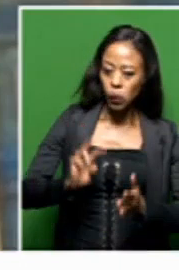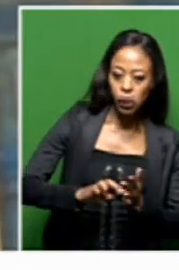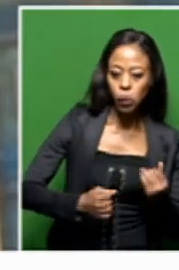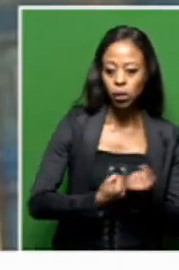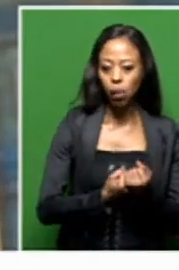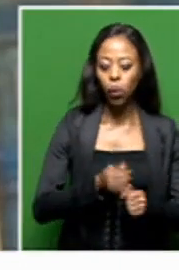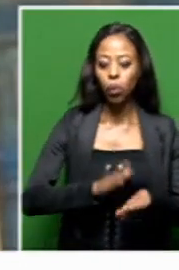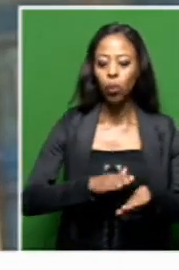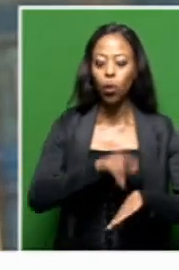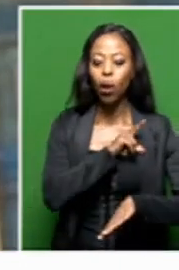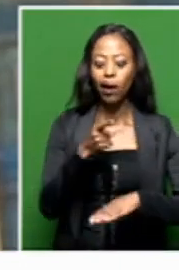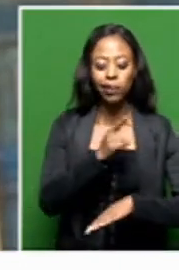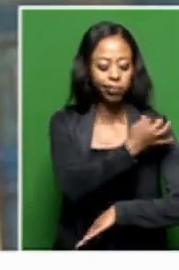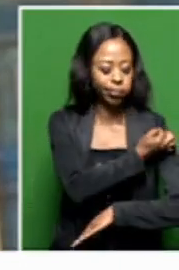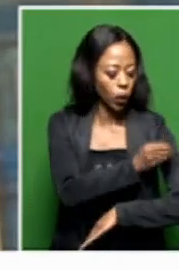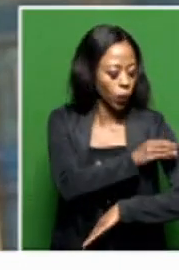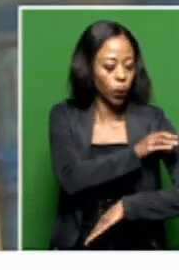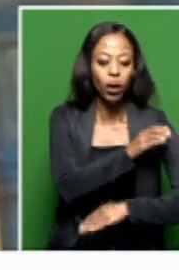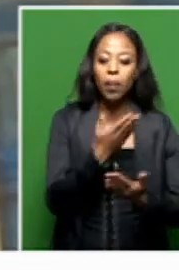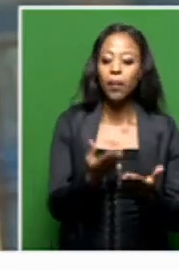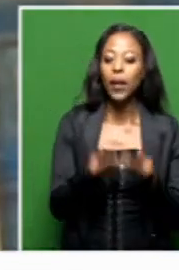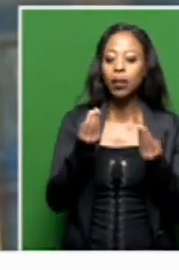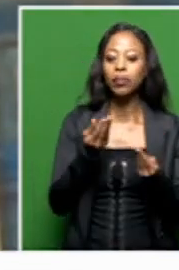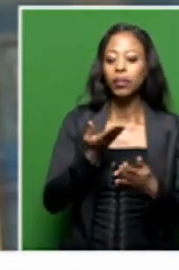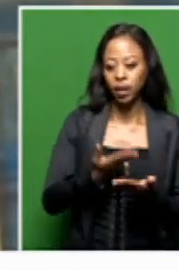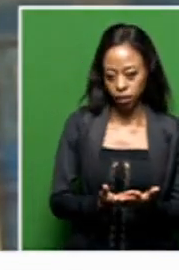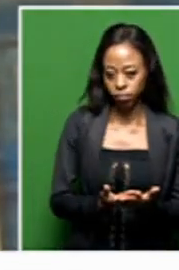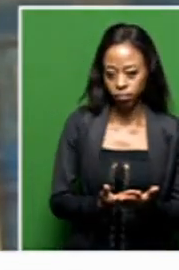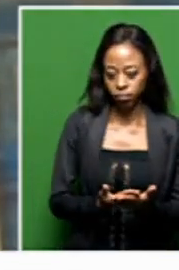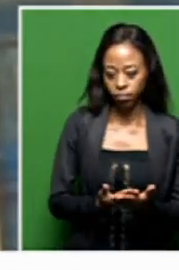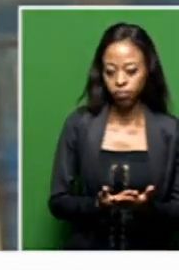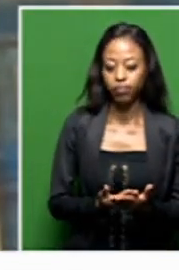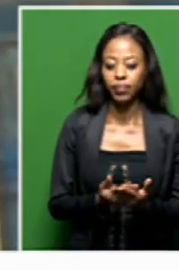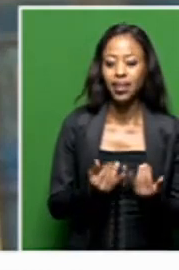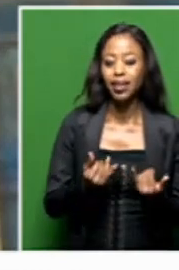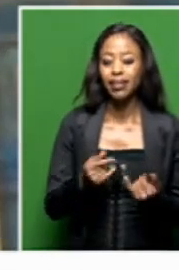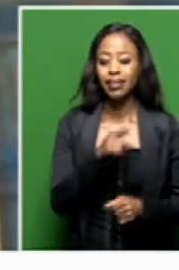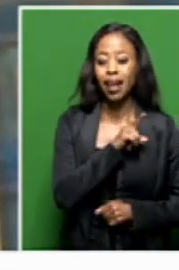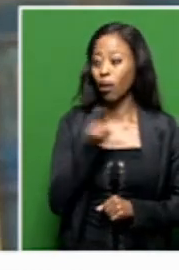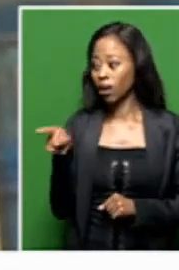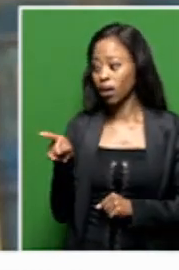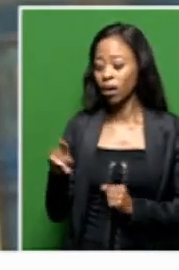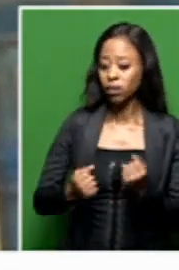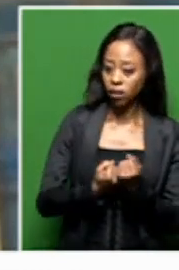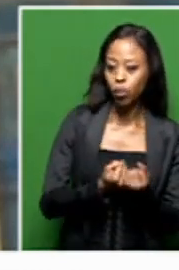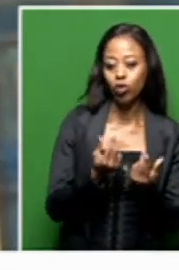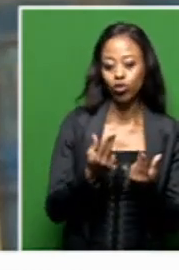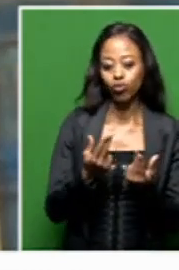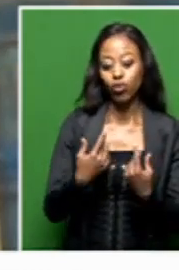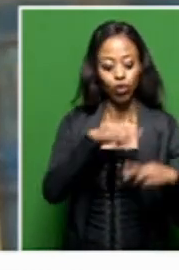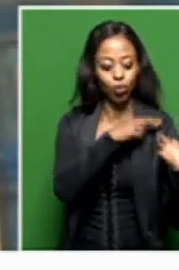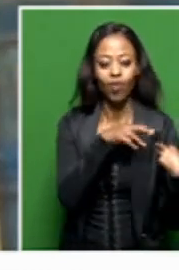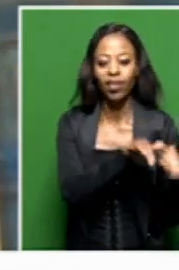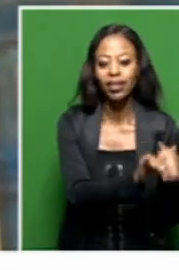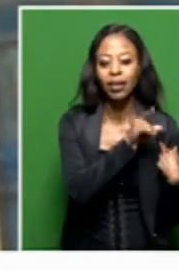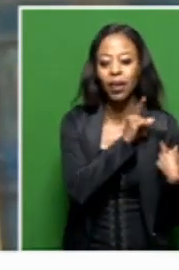stimulation, and our bodies then make more immunity to that stimulation. And that's what the booster dose does. It